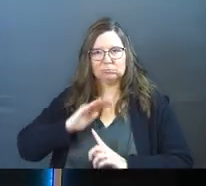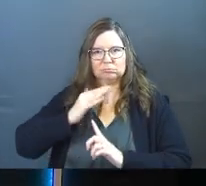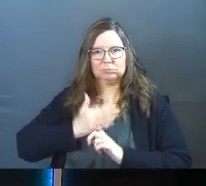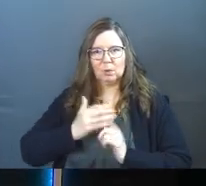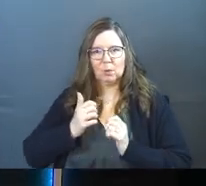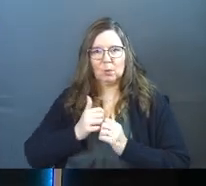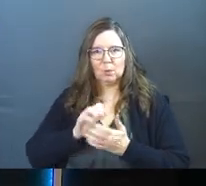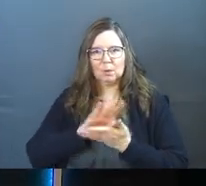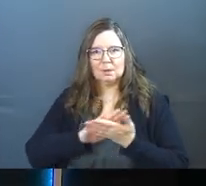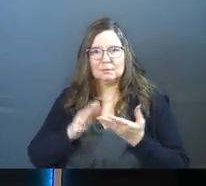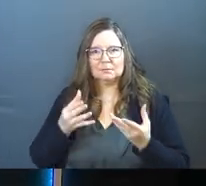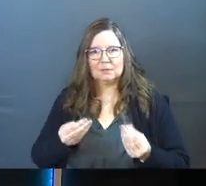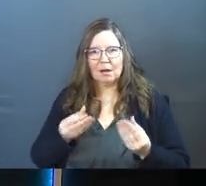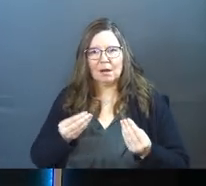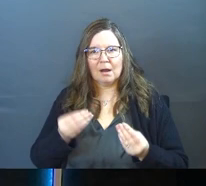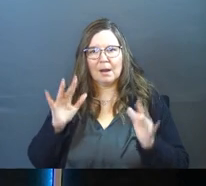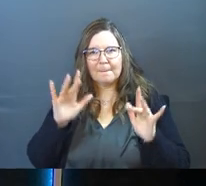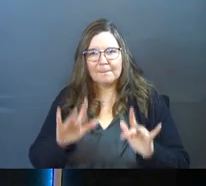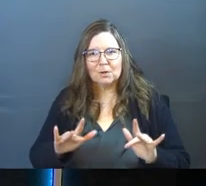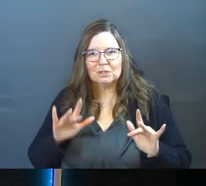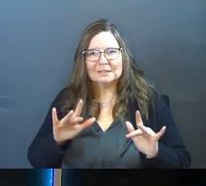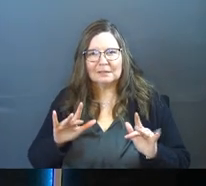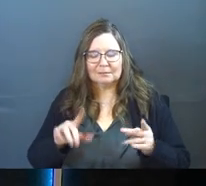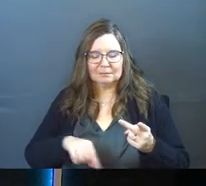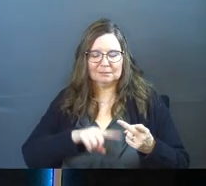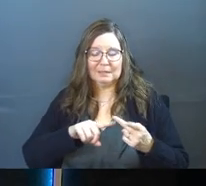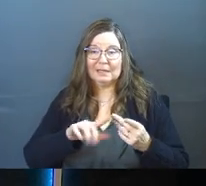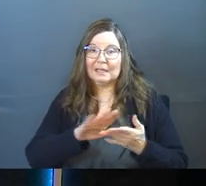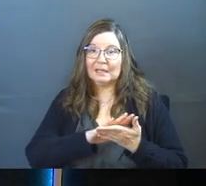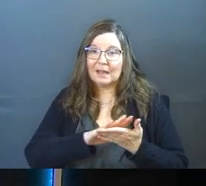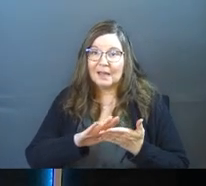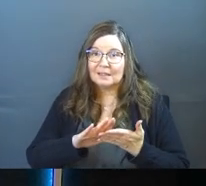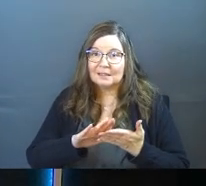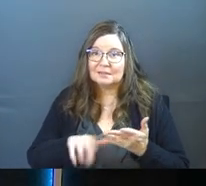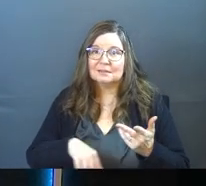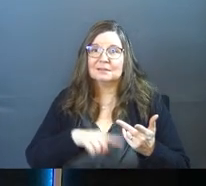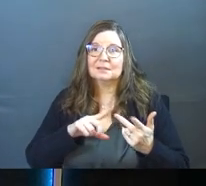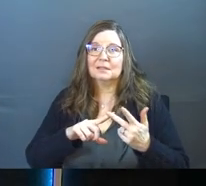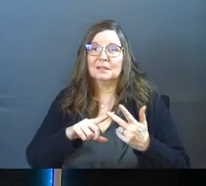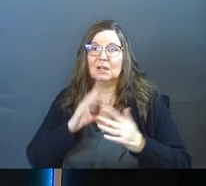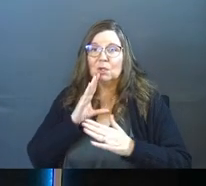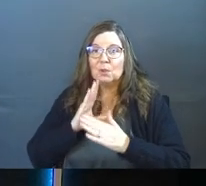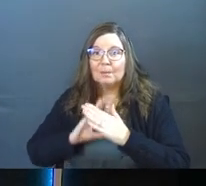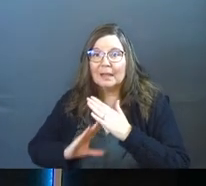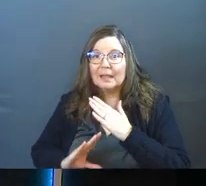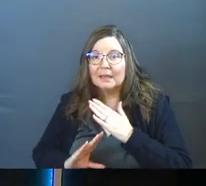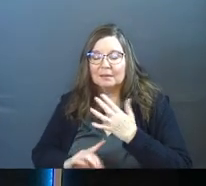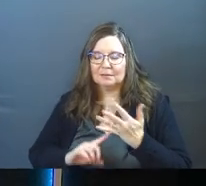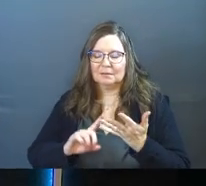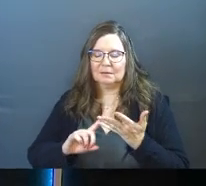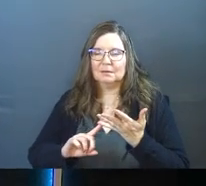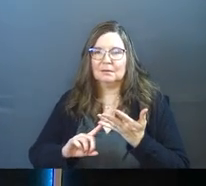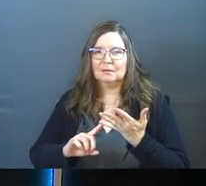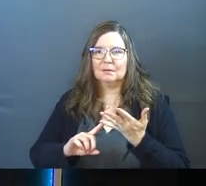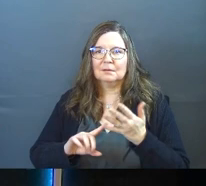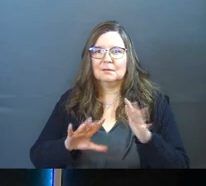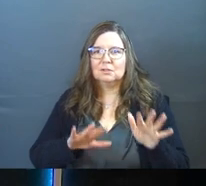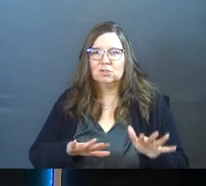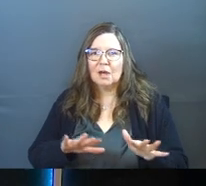with tenderhearted mercy, kindness, humility, gentleness, and